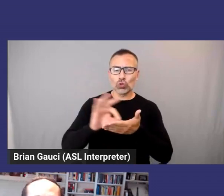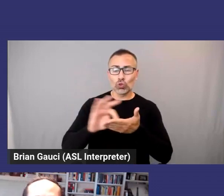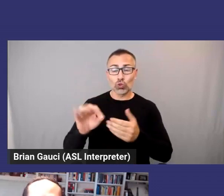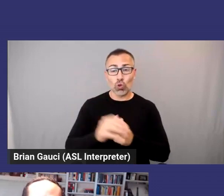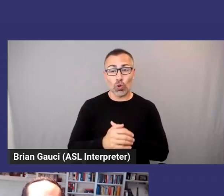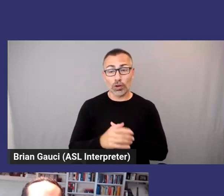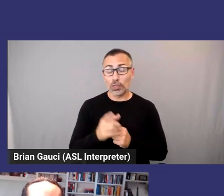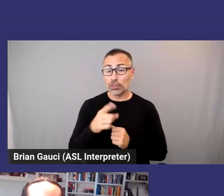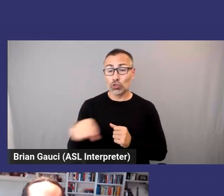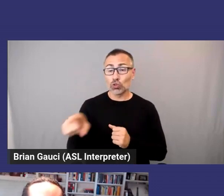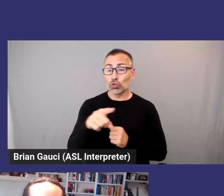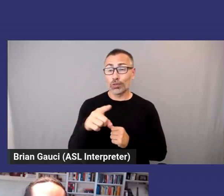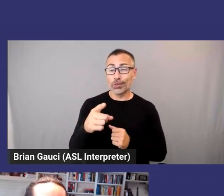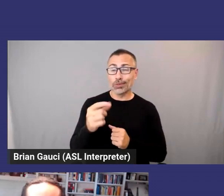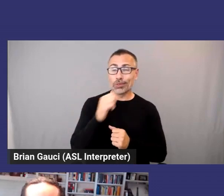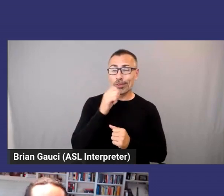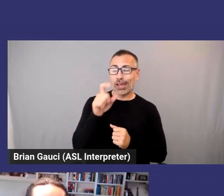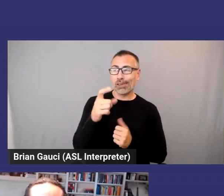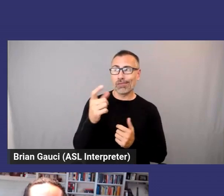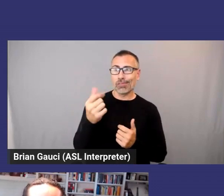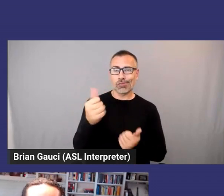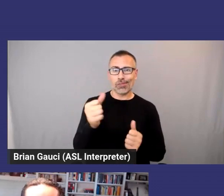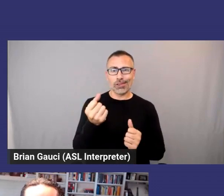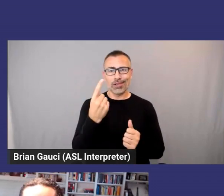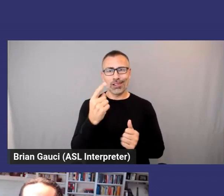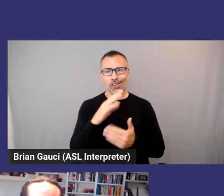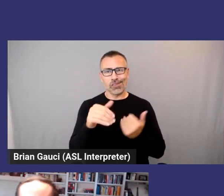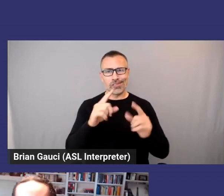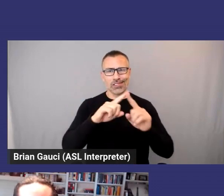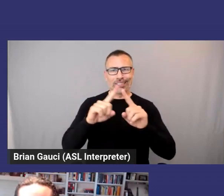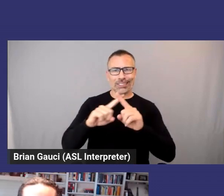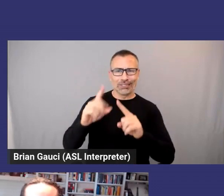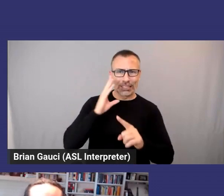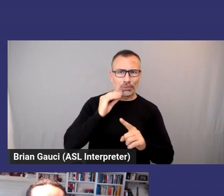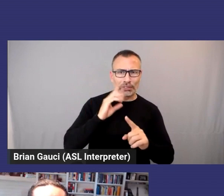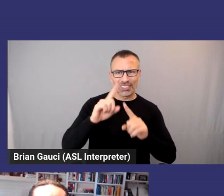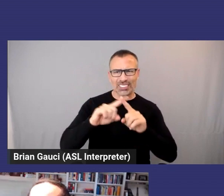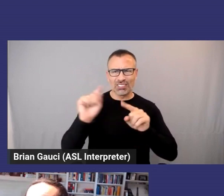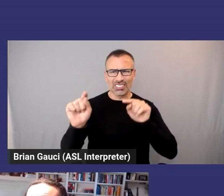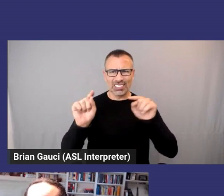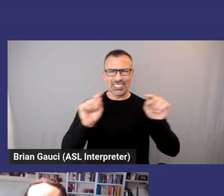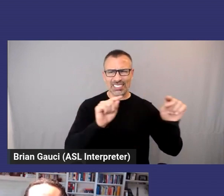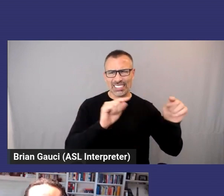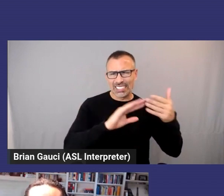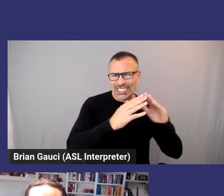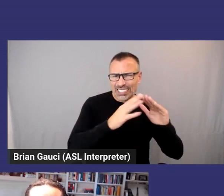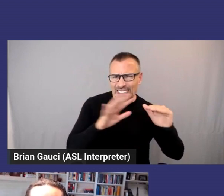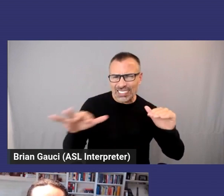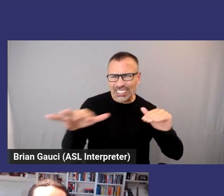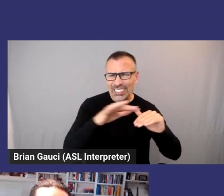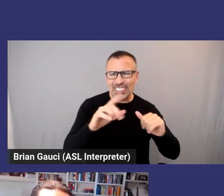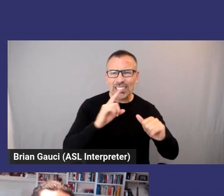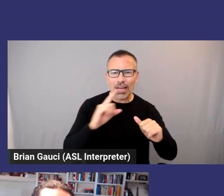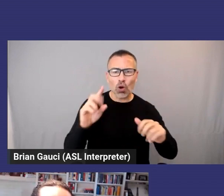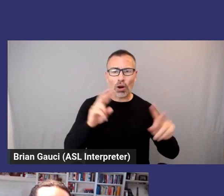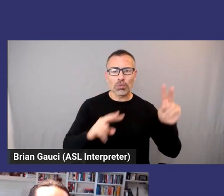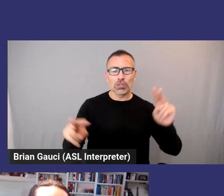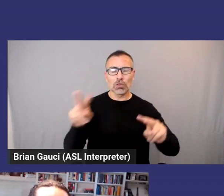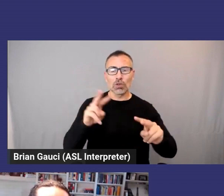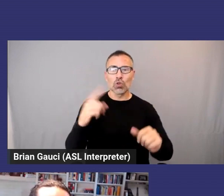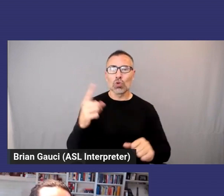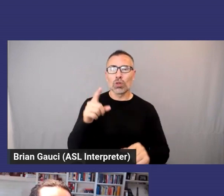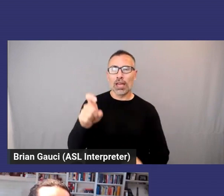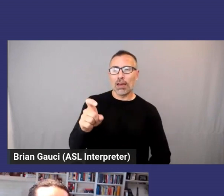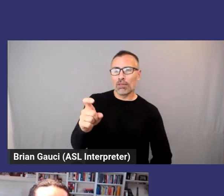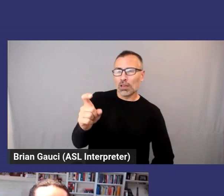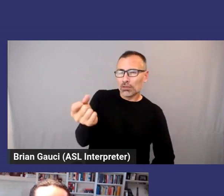have to get your head around all the different experiences from all the different cities that I'm serving. You just have to get your head